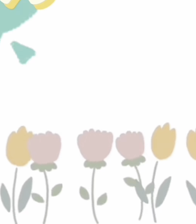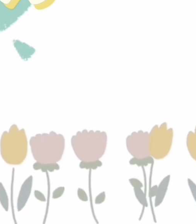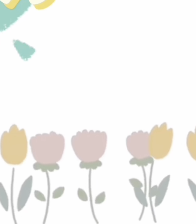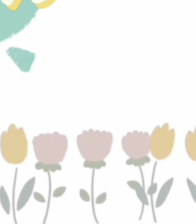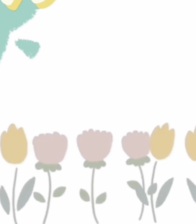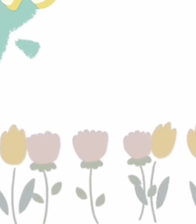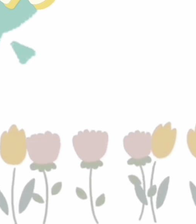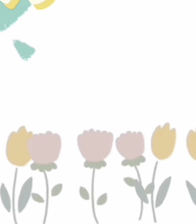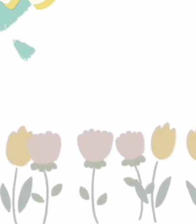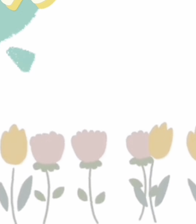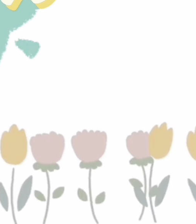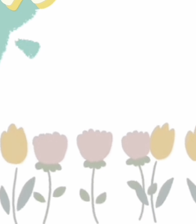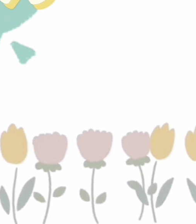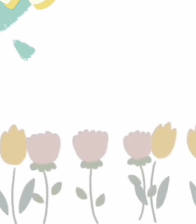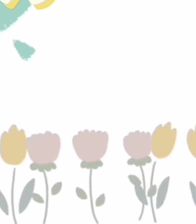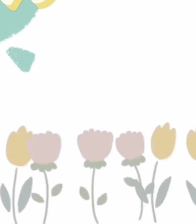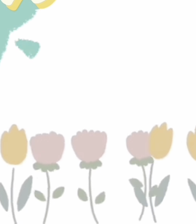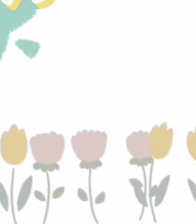Toolbx.